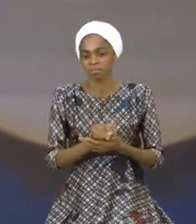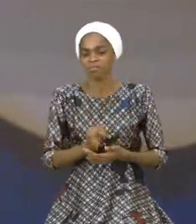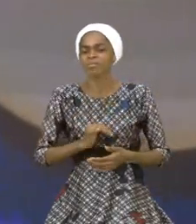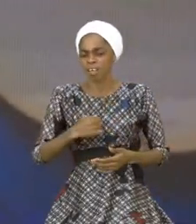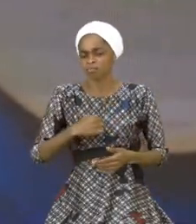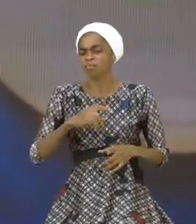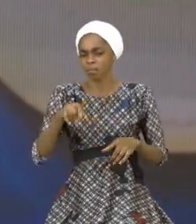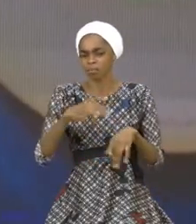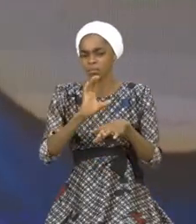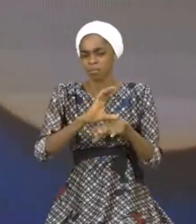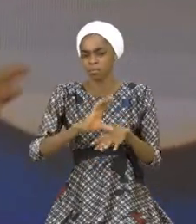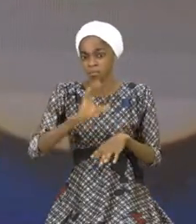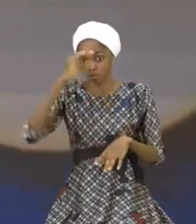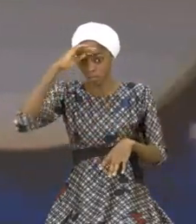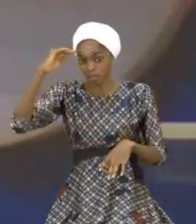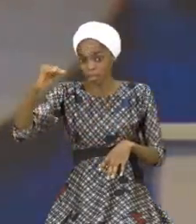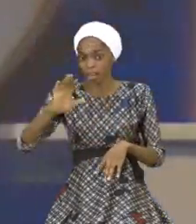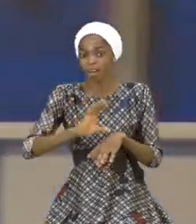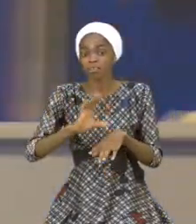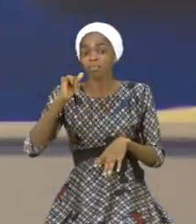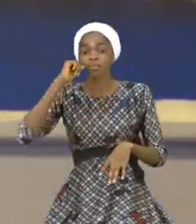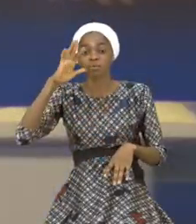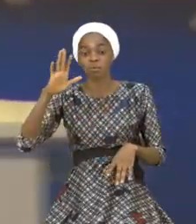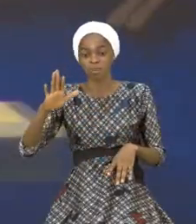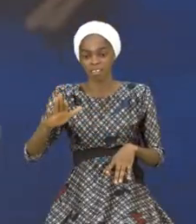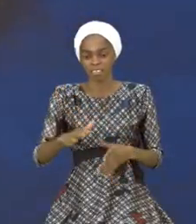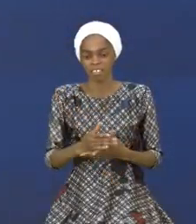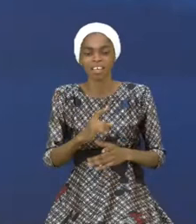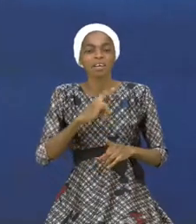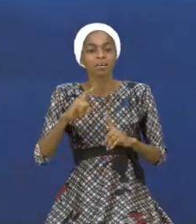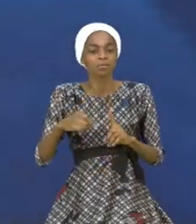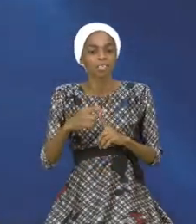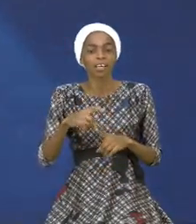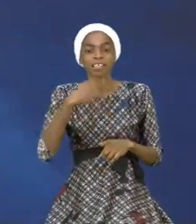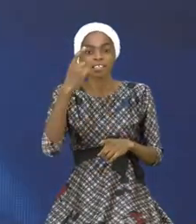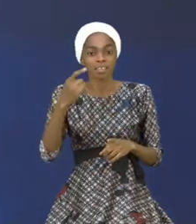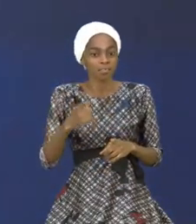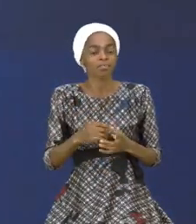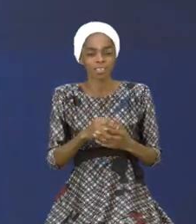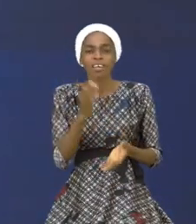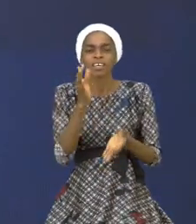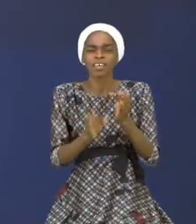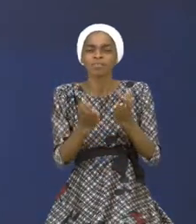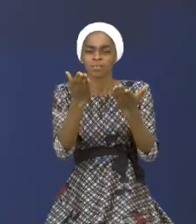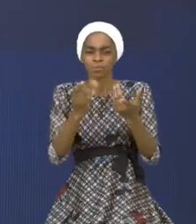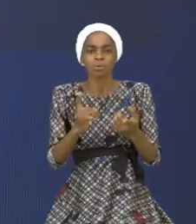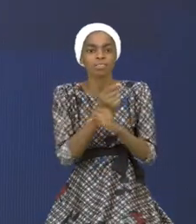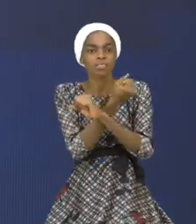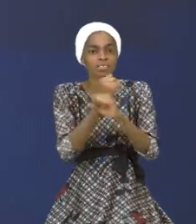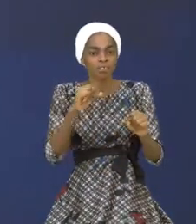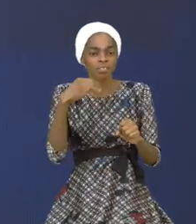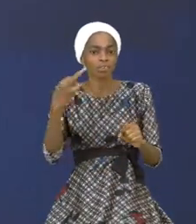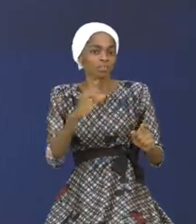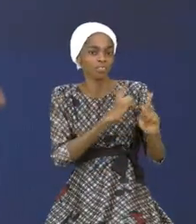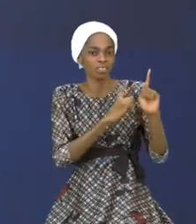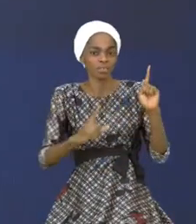church man, I'm a church woman. And so when I say, if you want the salvation of the